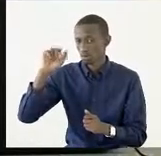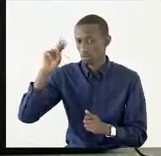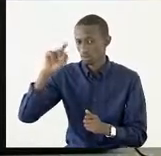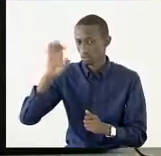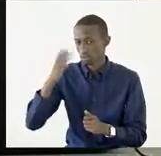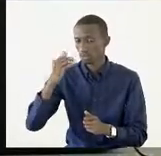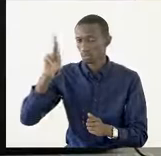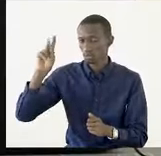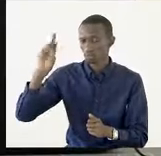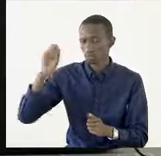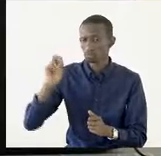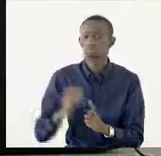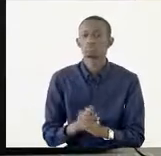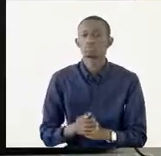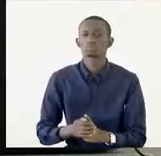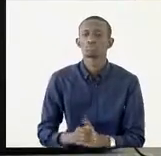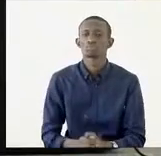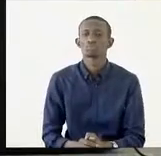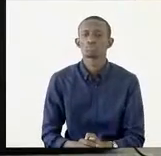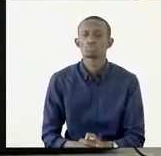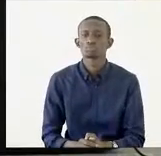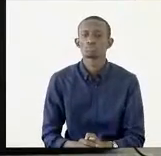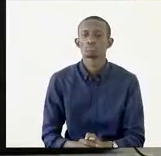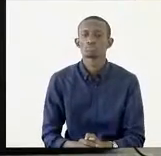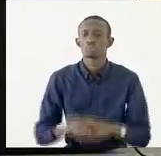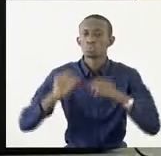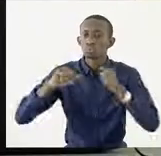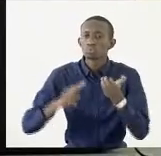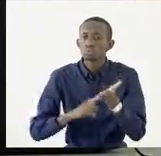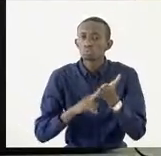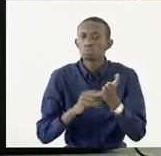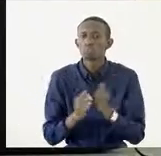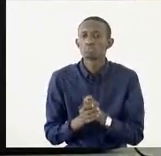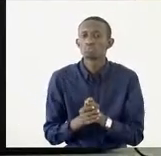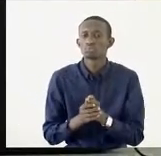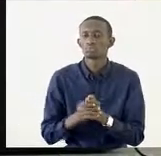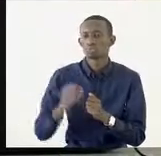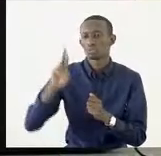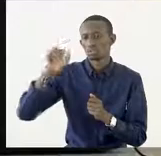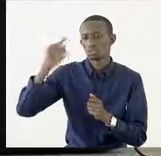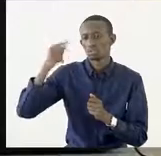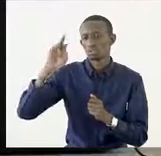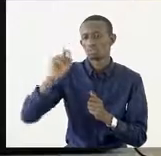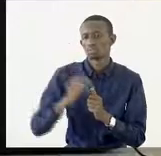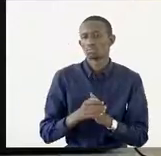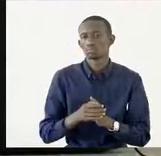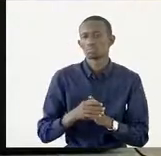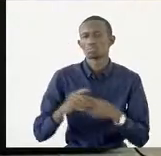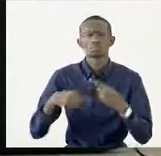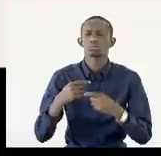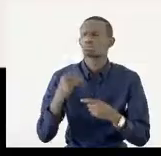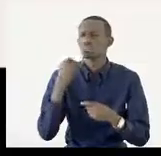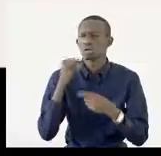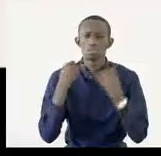and aromatic aldehydes, you can use the Torrens reagent. So there is always formation of the